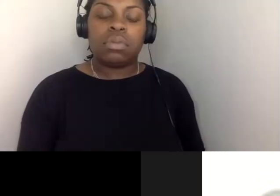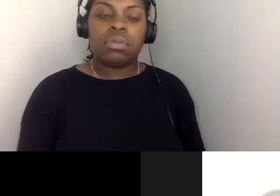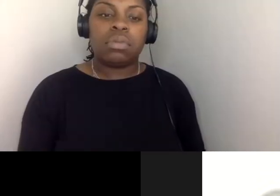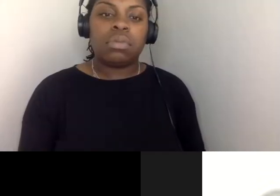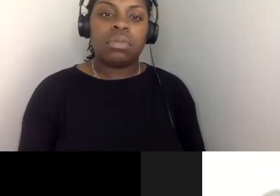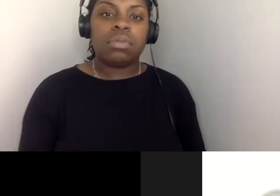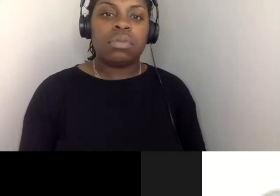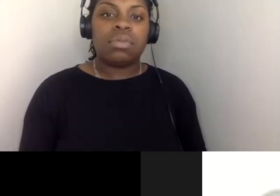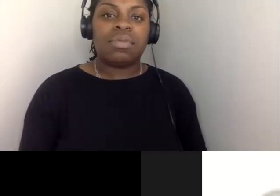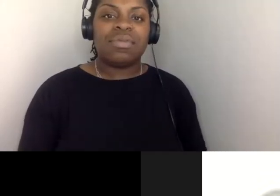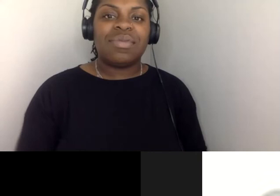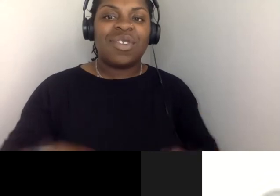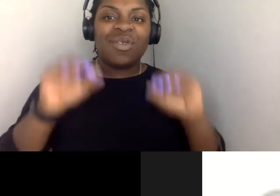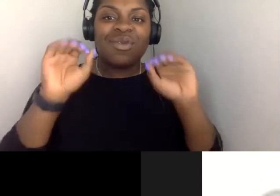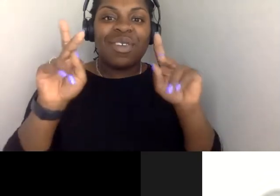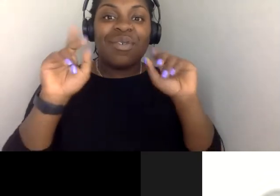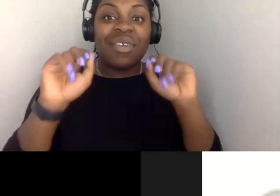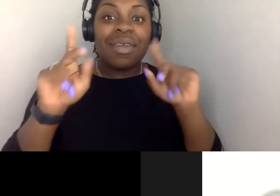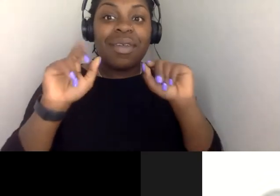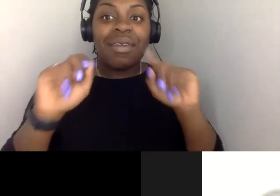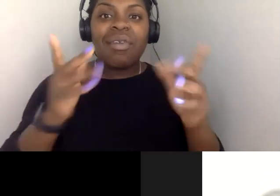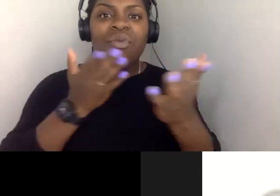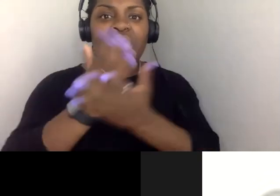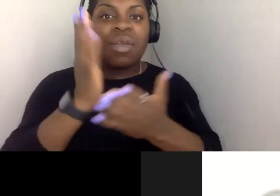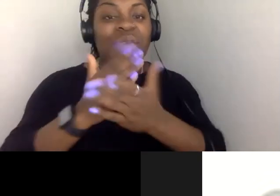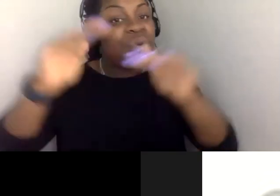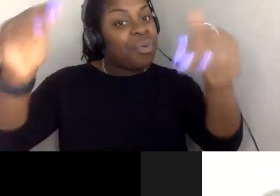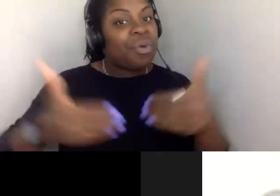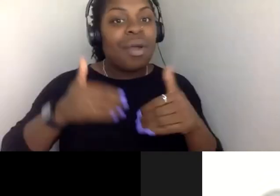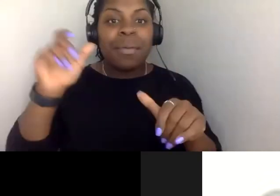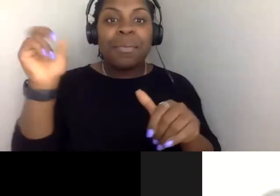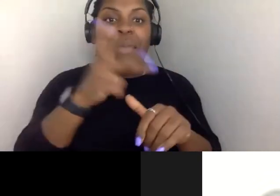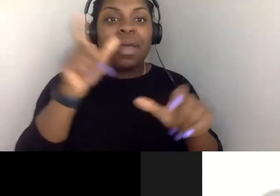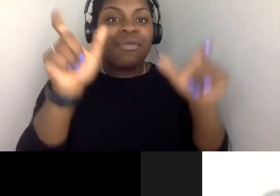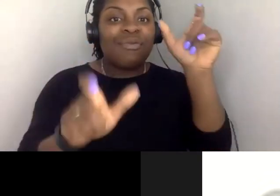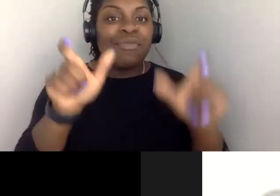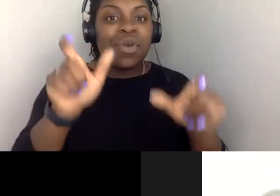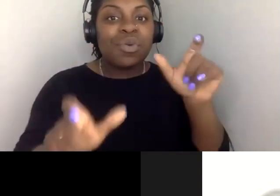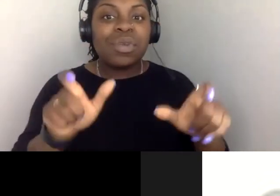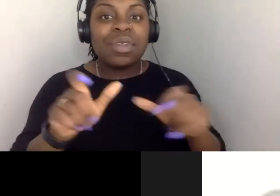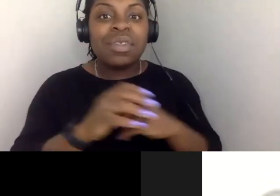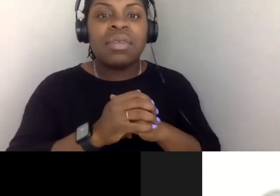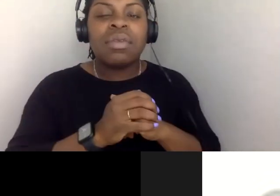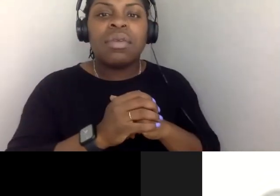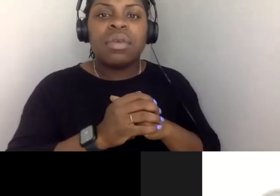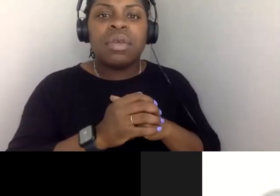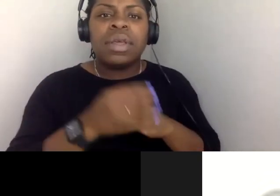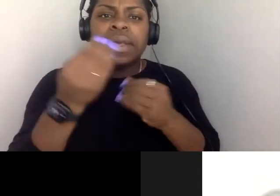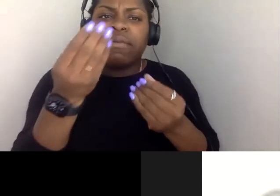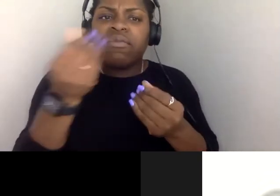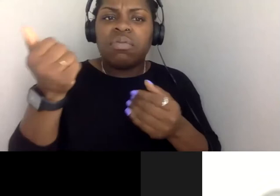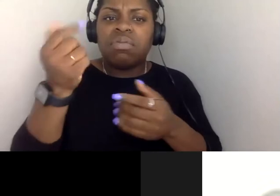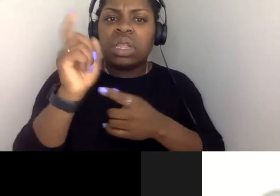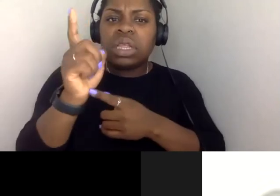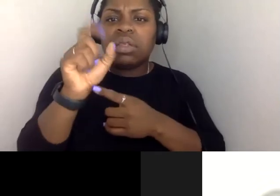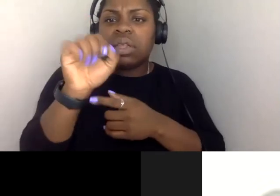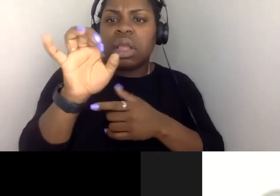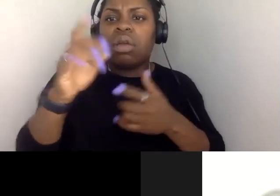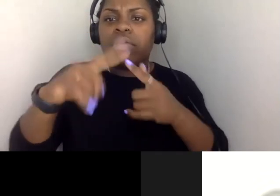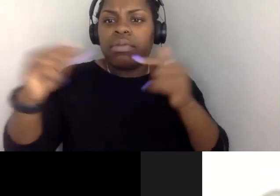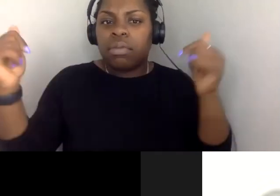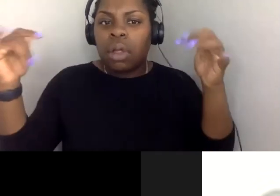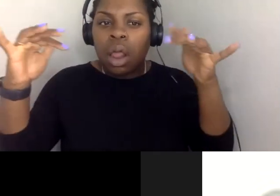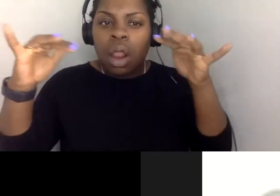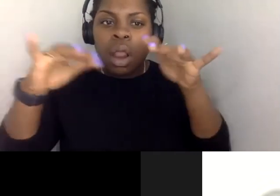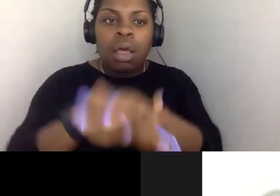All right. Welcome back, folks. Looks like everybody's back, James. Okay,